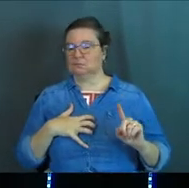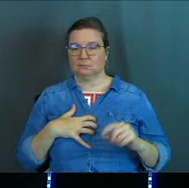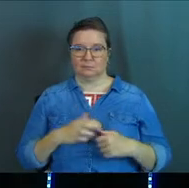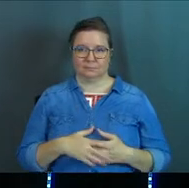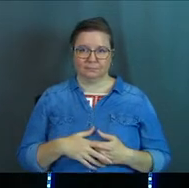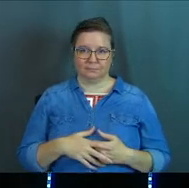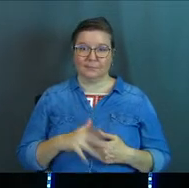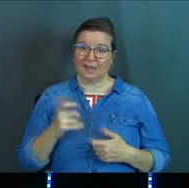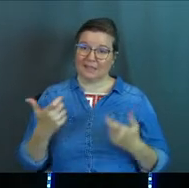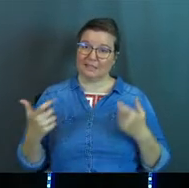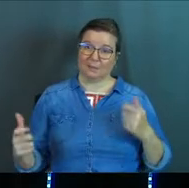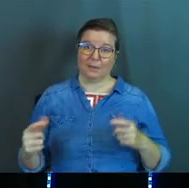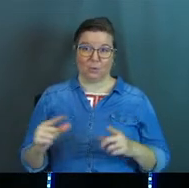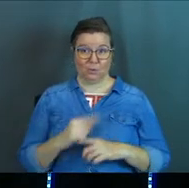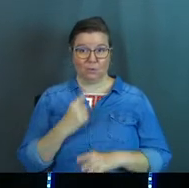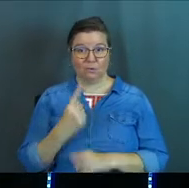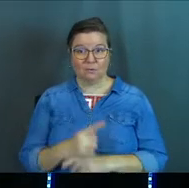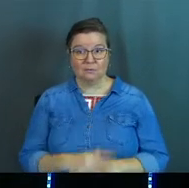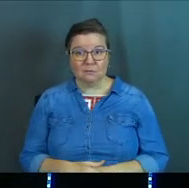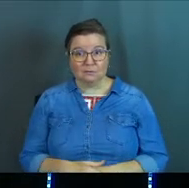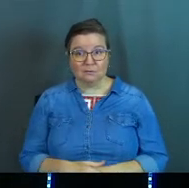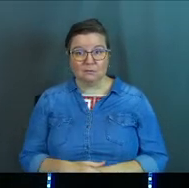unpunished. That's a big word, isn't it?